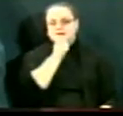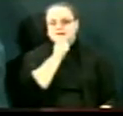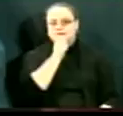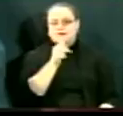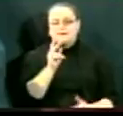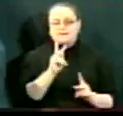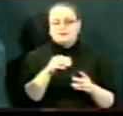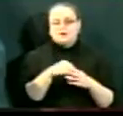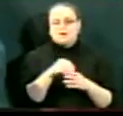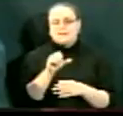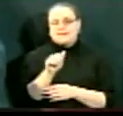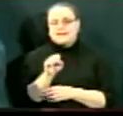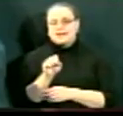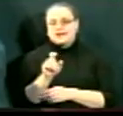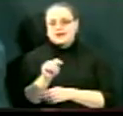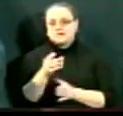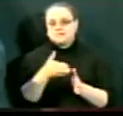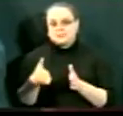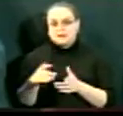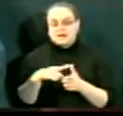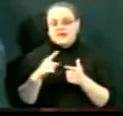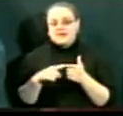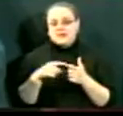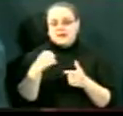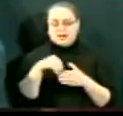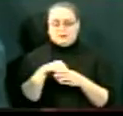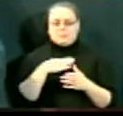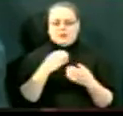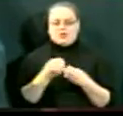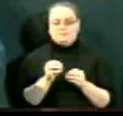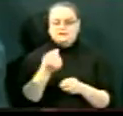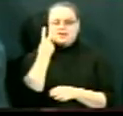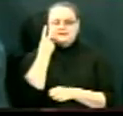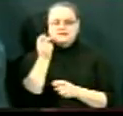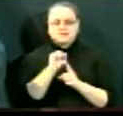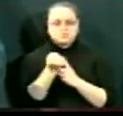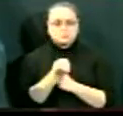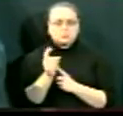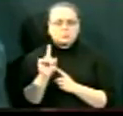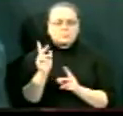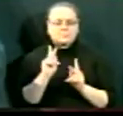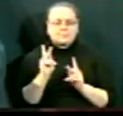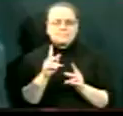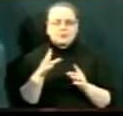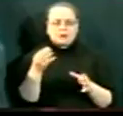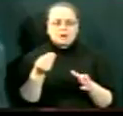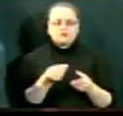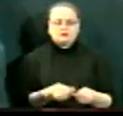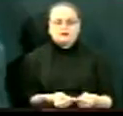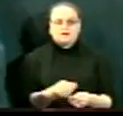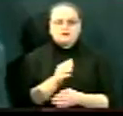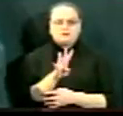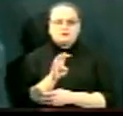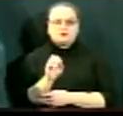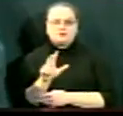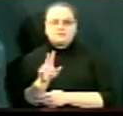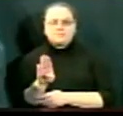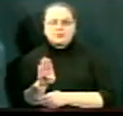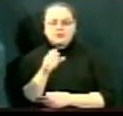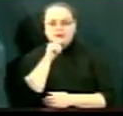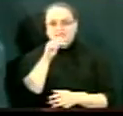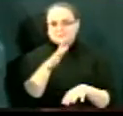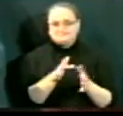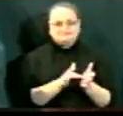plan. And being in my office, I have seen situations where people are contributing to the 403B and not